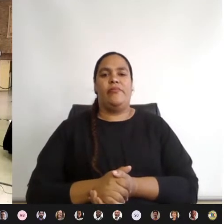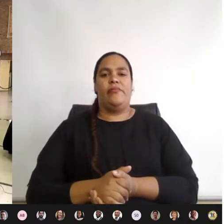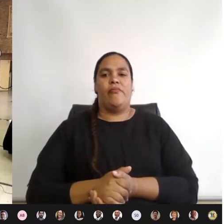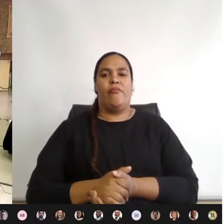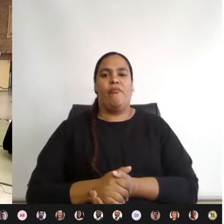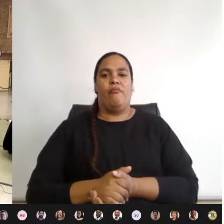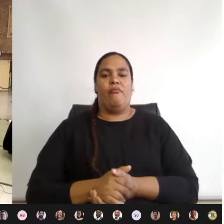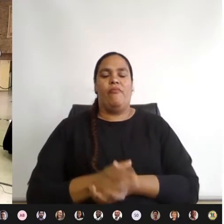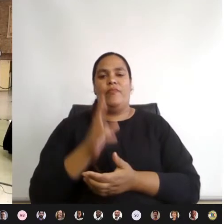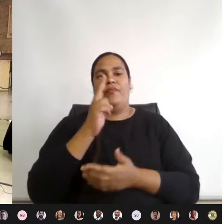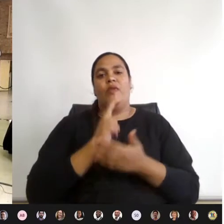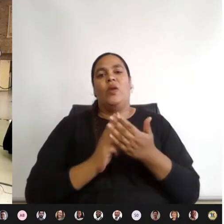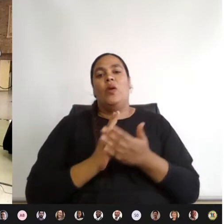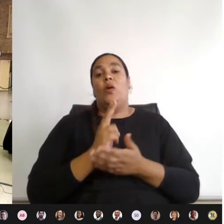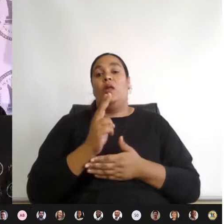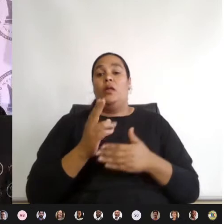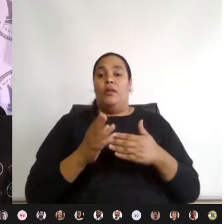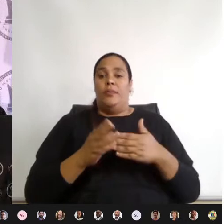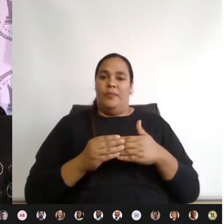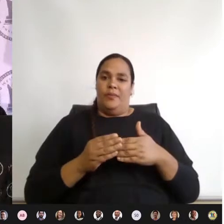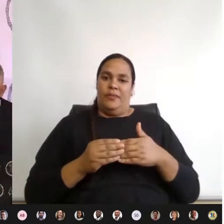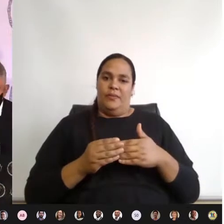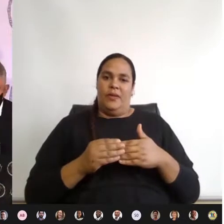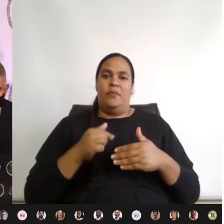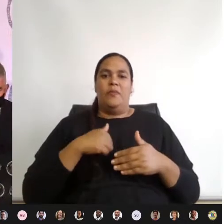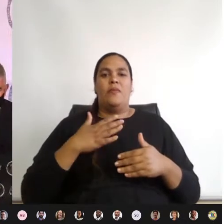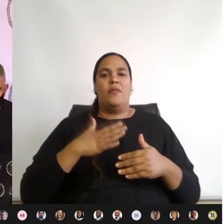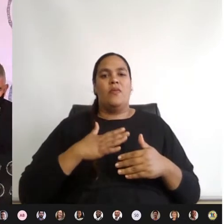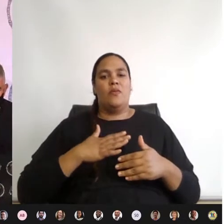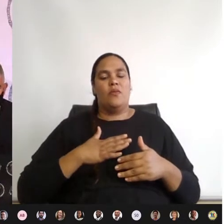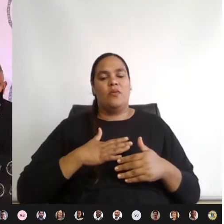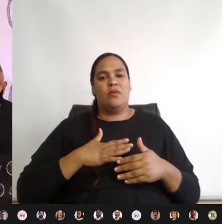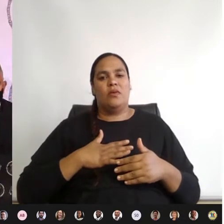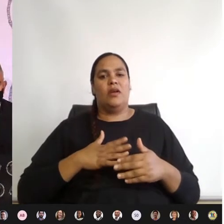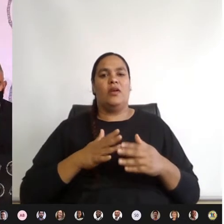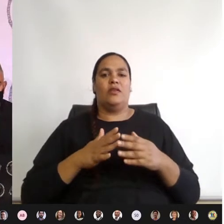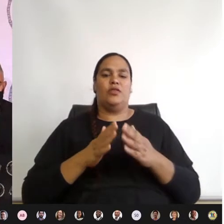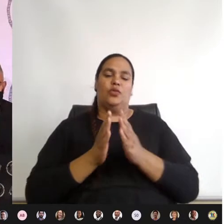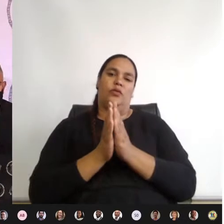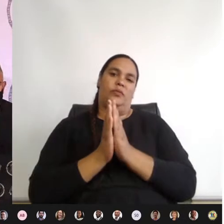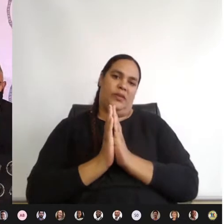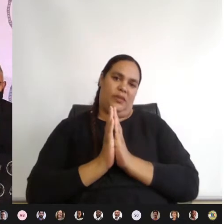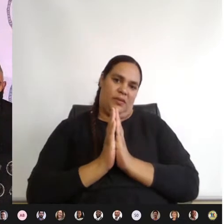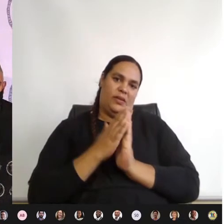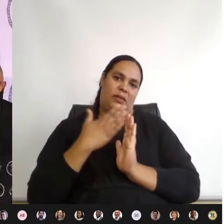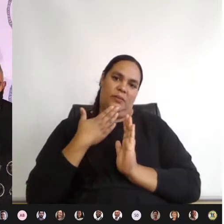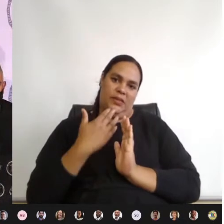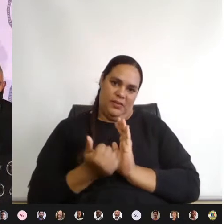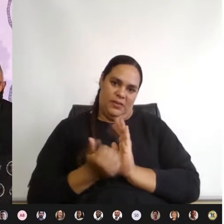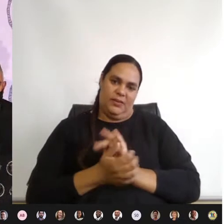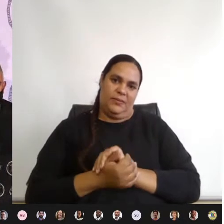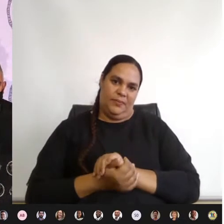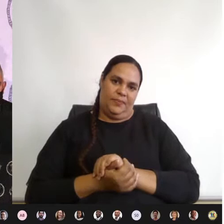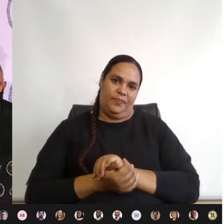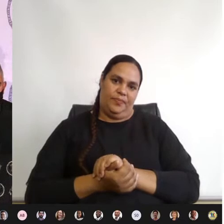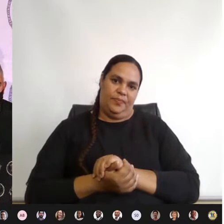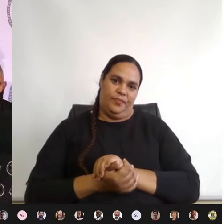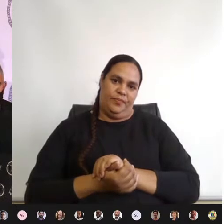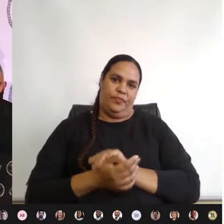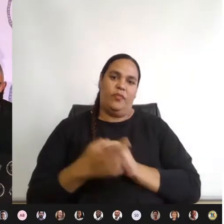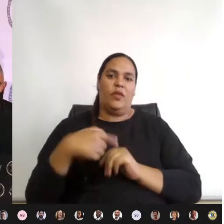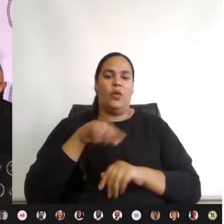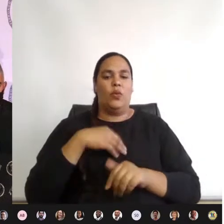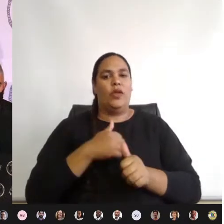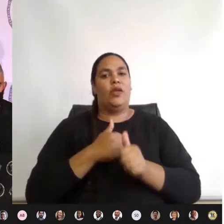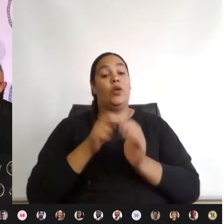Honourable members, I would like to make an appeal that we follow the